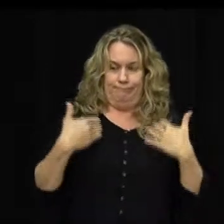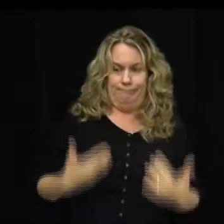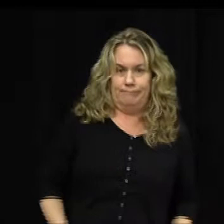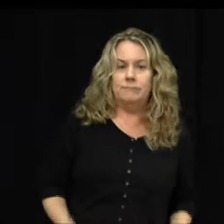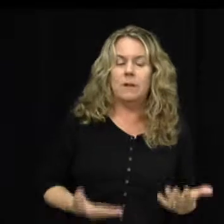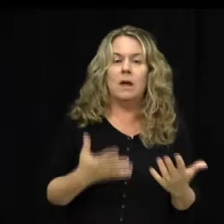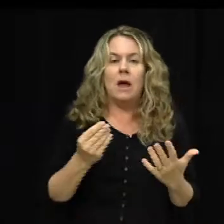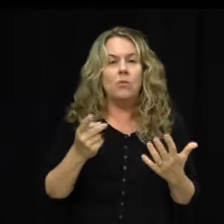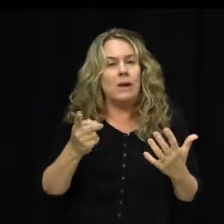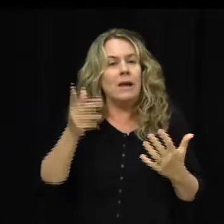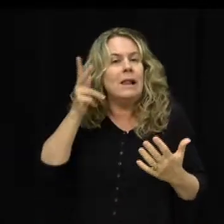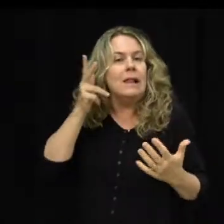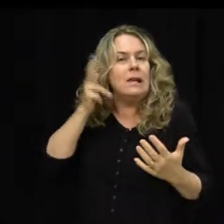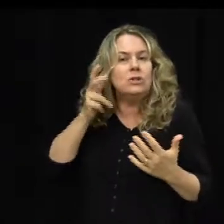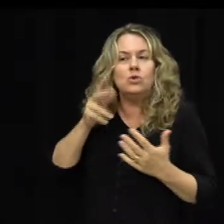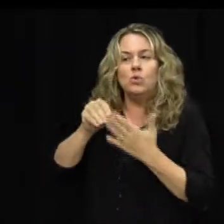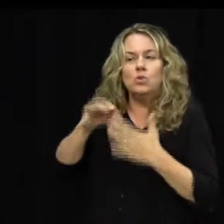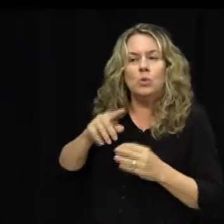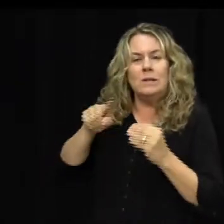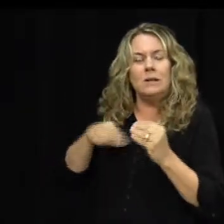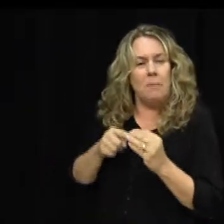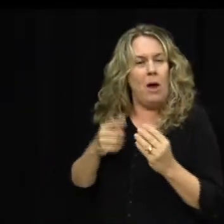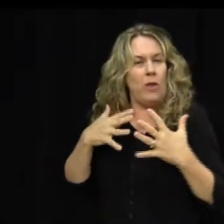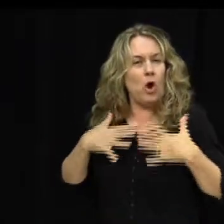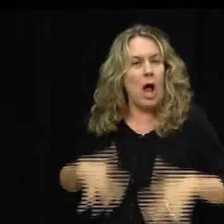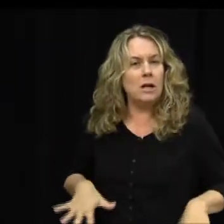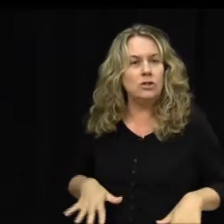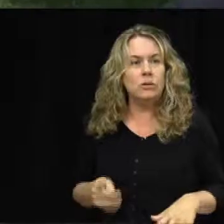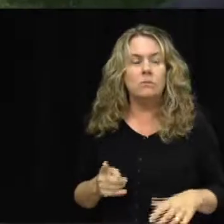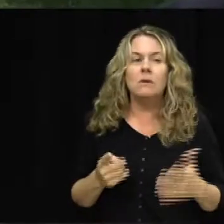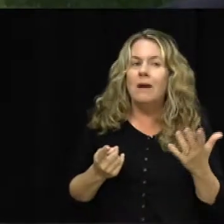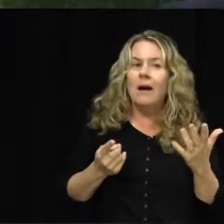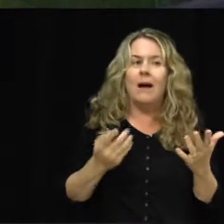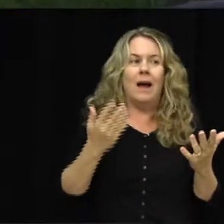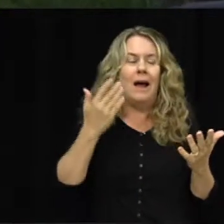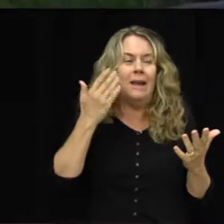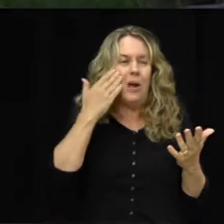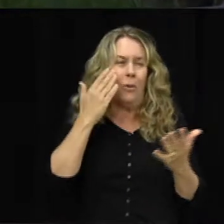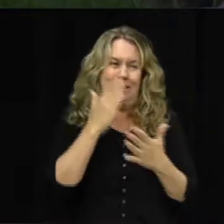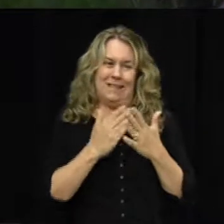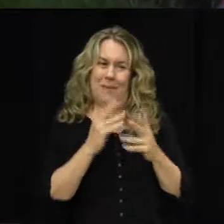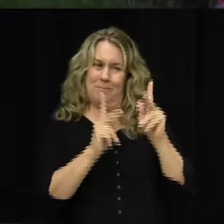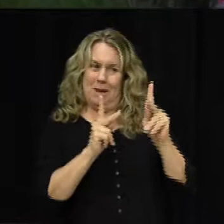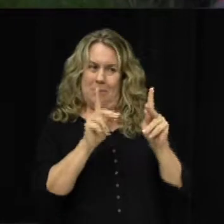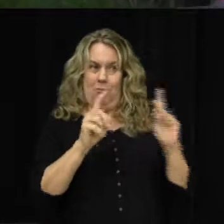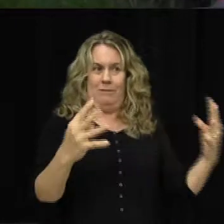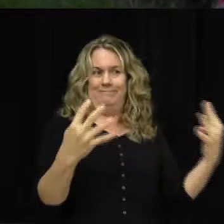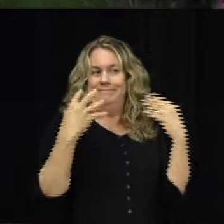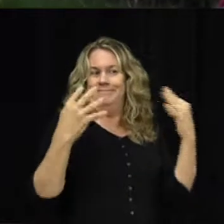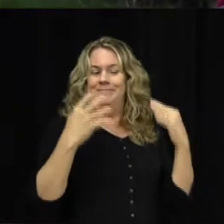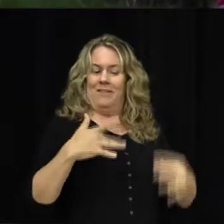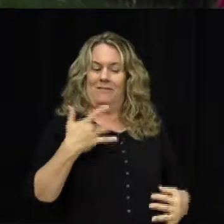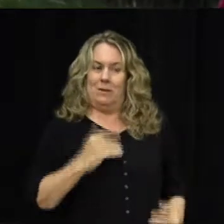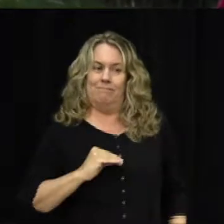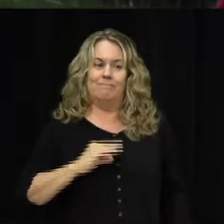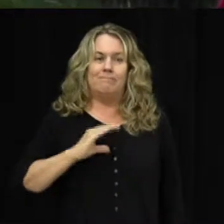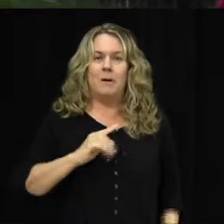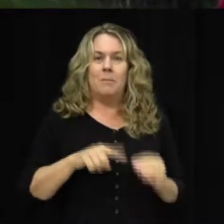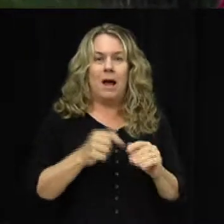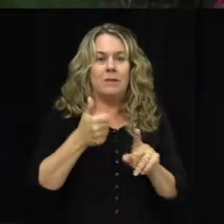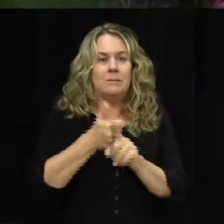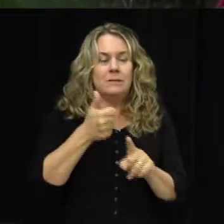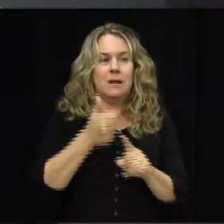Madison, we caught up with students to hear their thoughts on revealing costumes. Well, sometimes I think they need attention to make themselves feel better